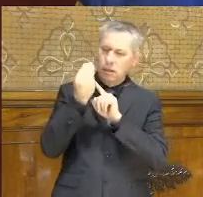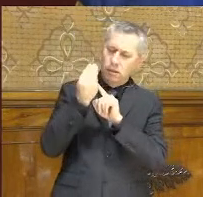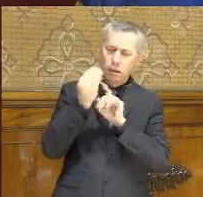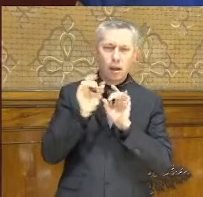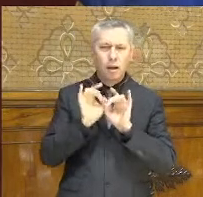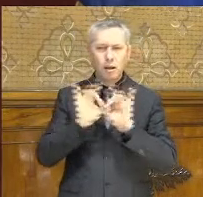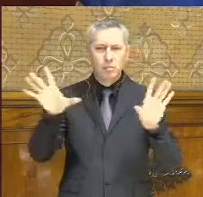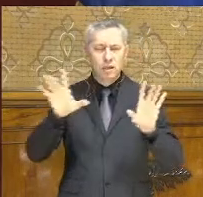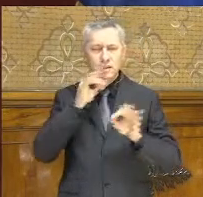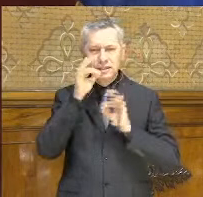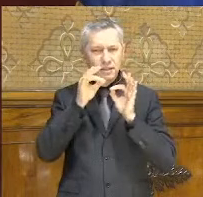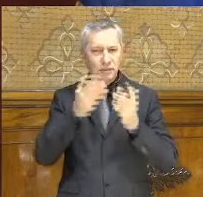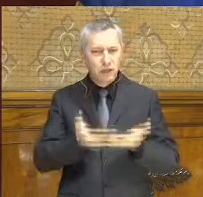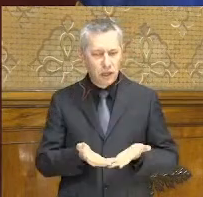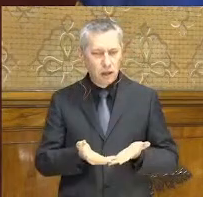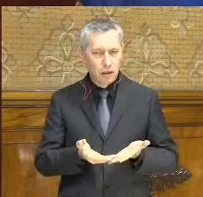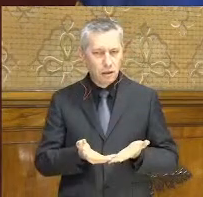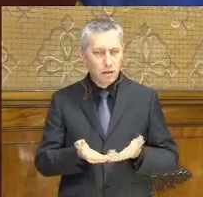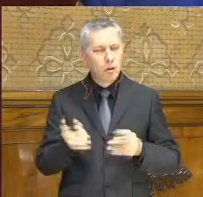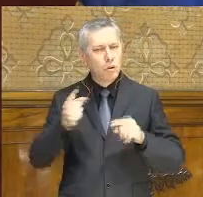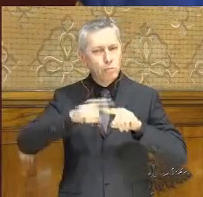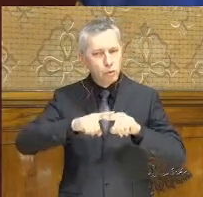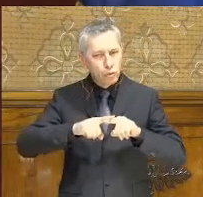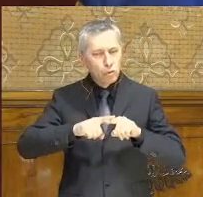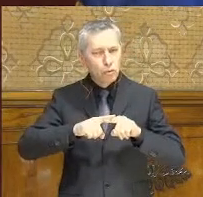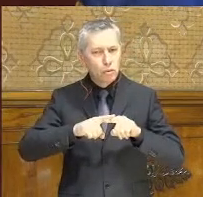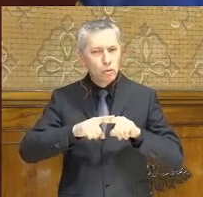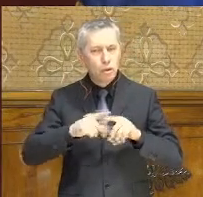but what does freedom do,